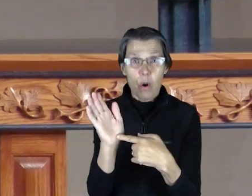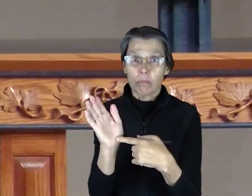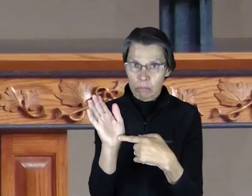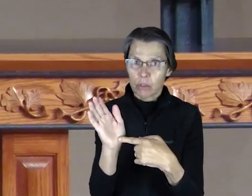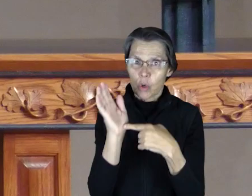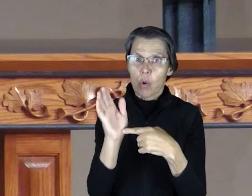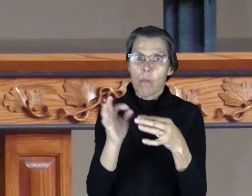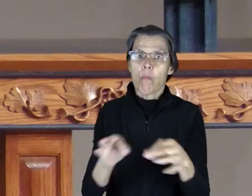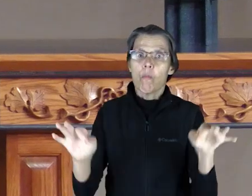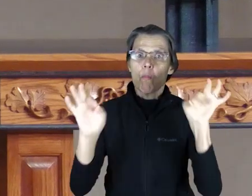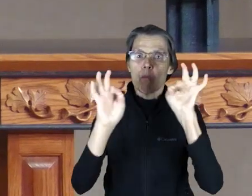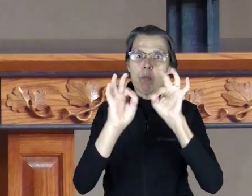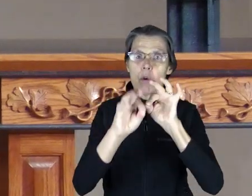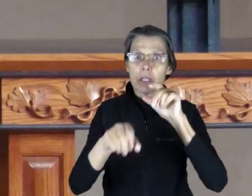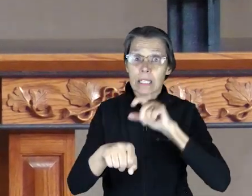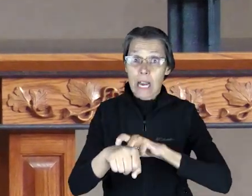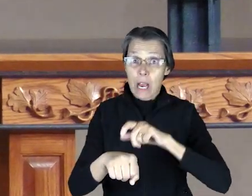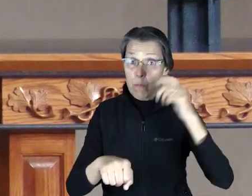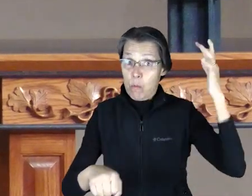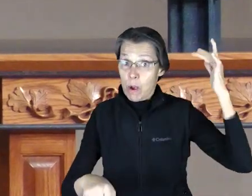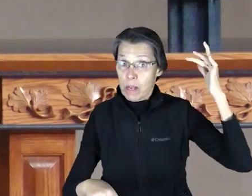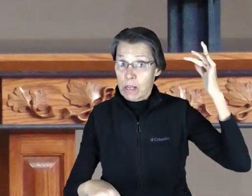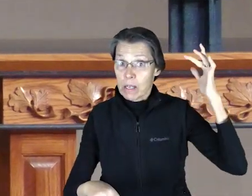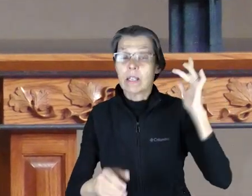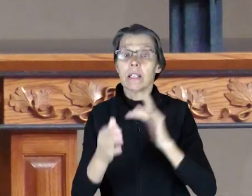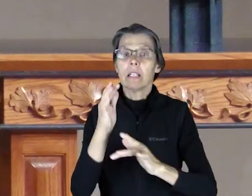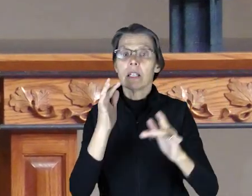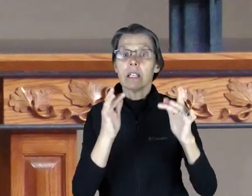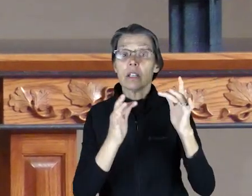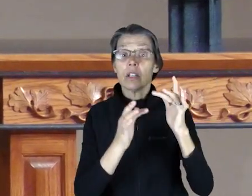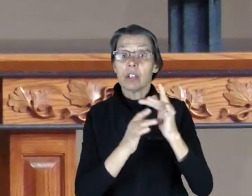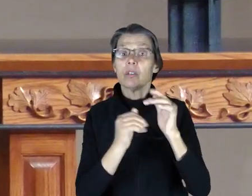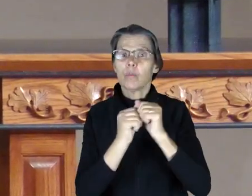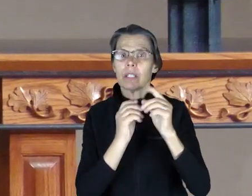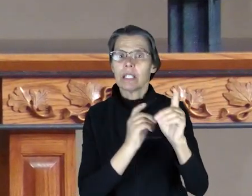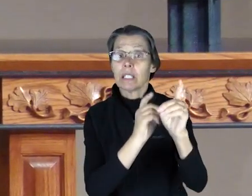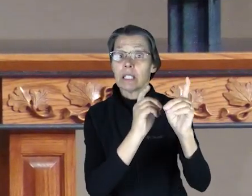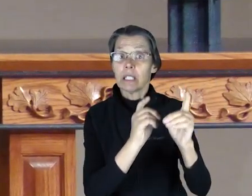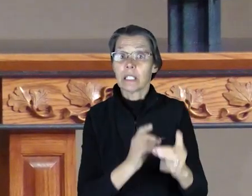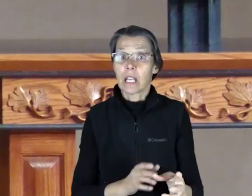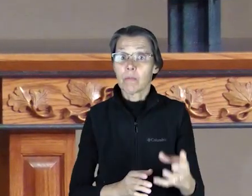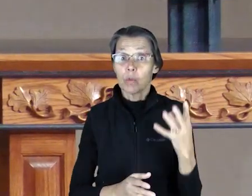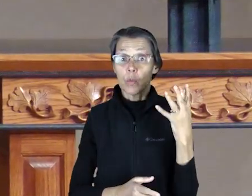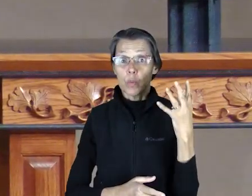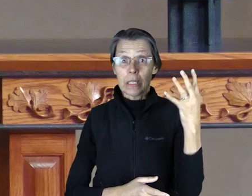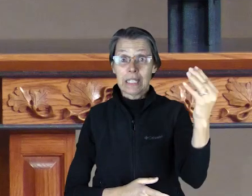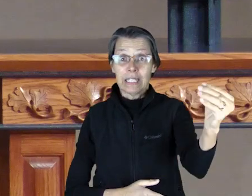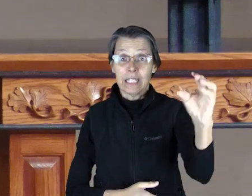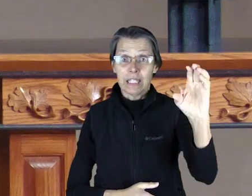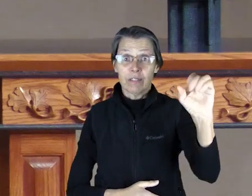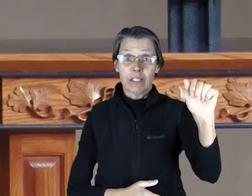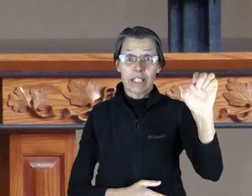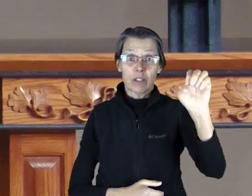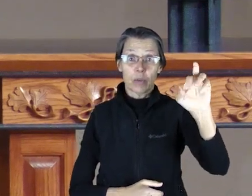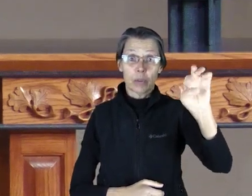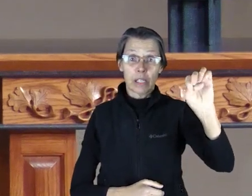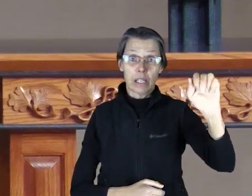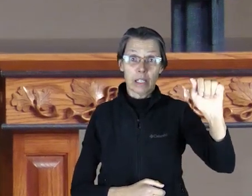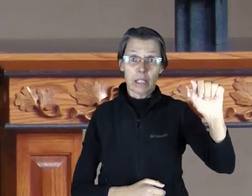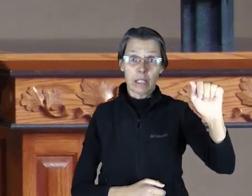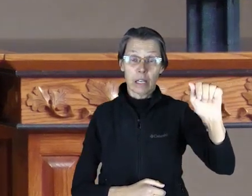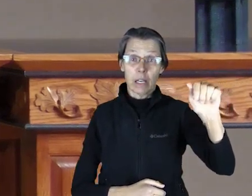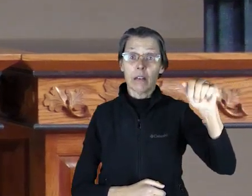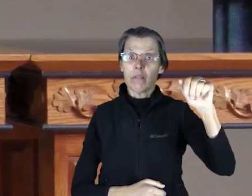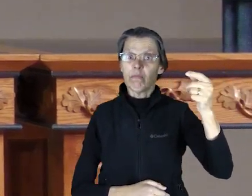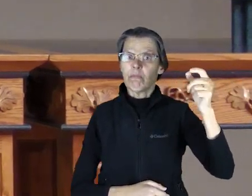go with his disciples from this place in Caesarea Philippi. He will go from this place on a journey toward Jerusalem for the last